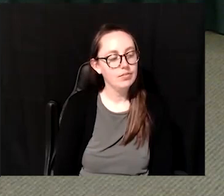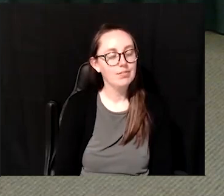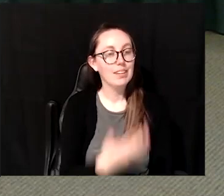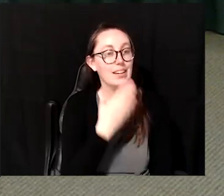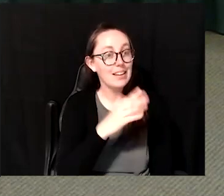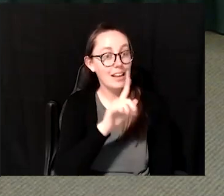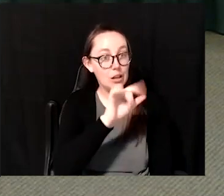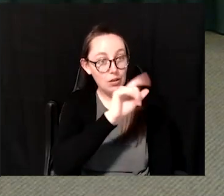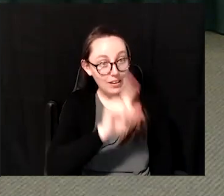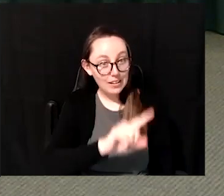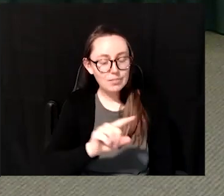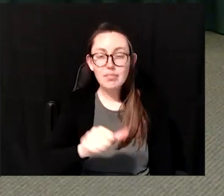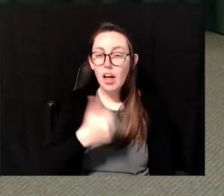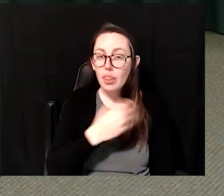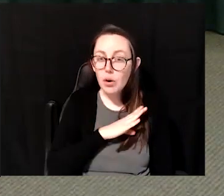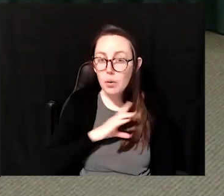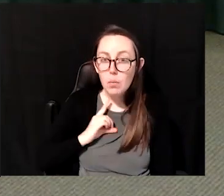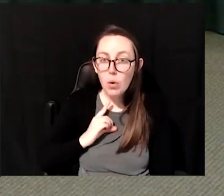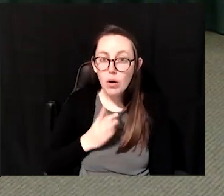members